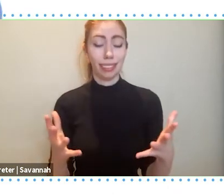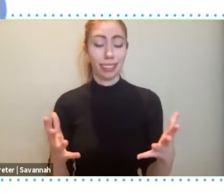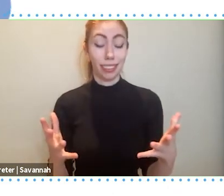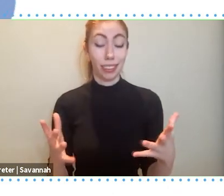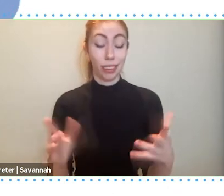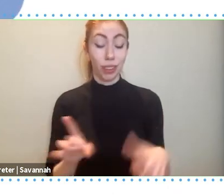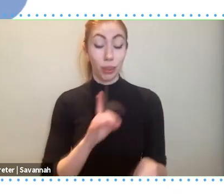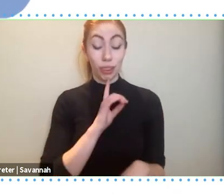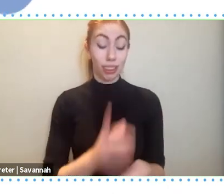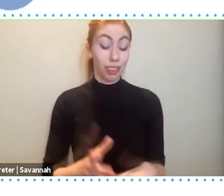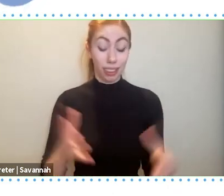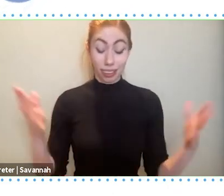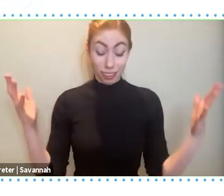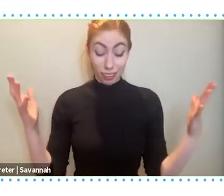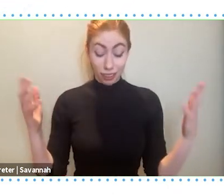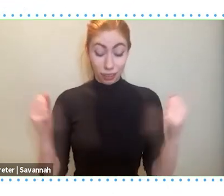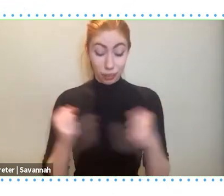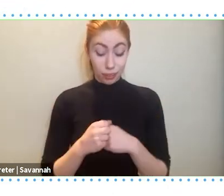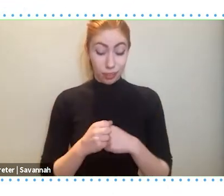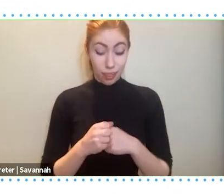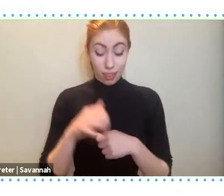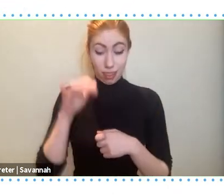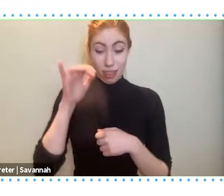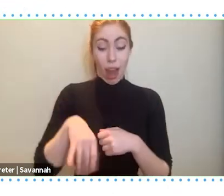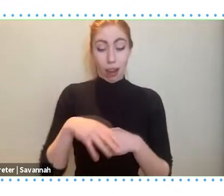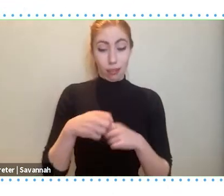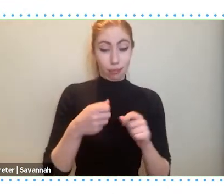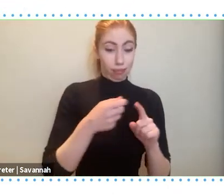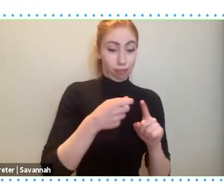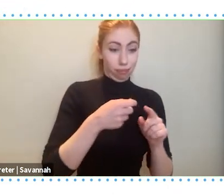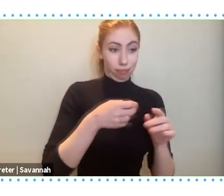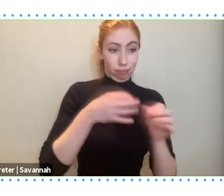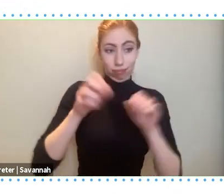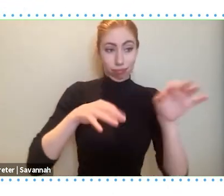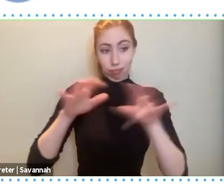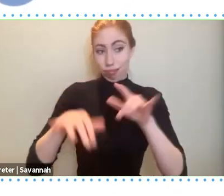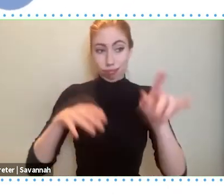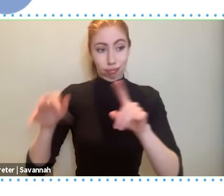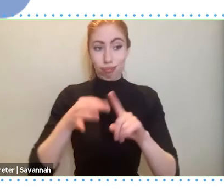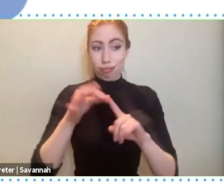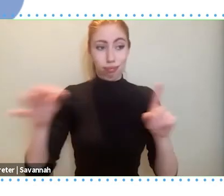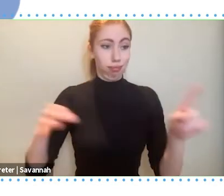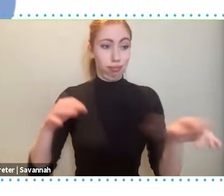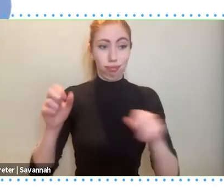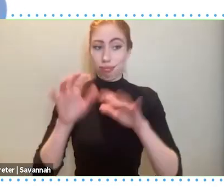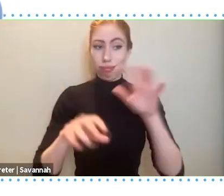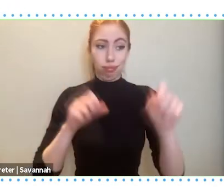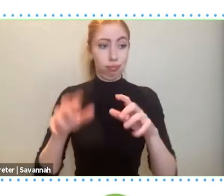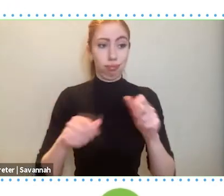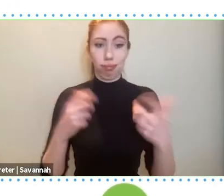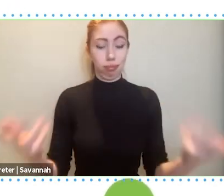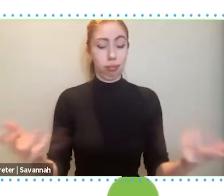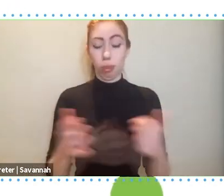small nutshell, that's kind of a lot of what we heard in the major tenets for crafting